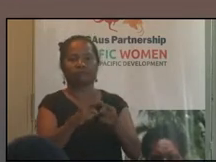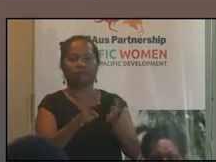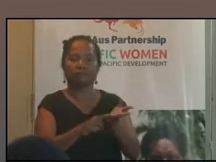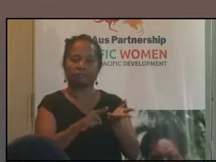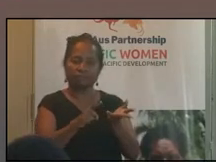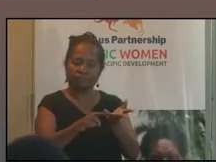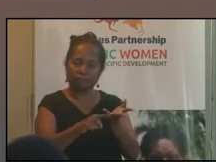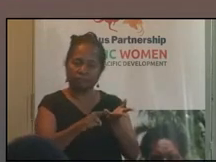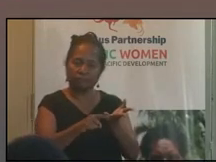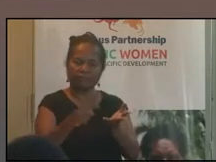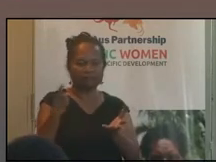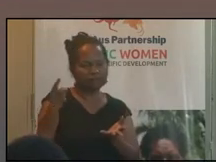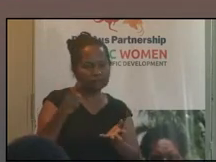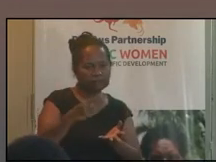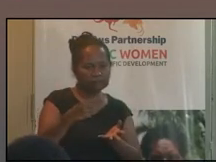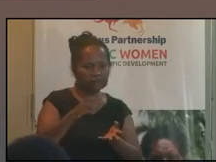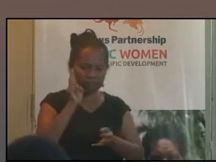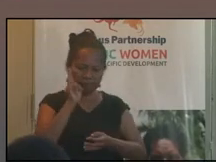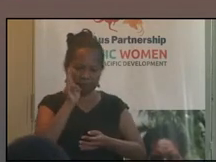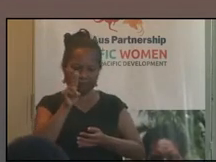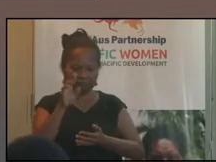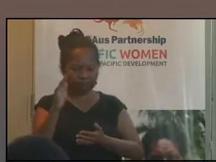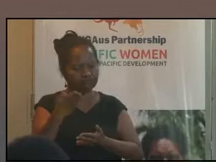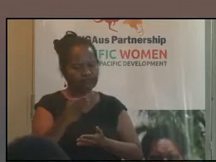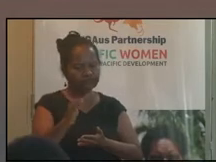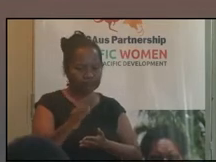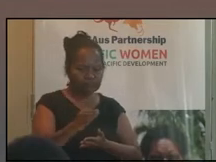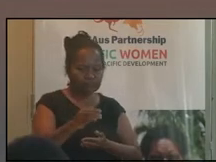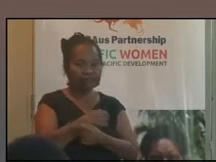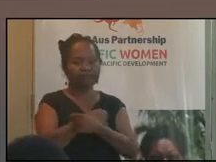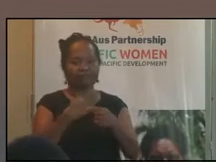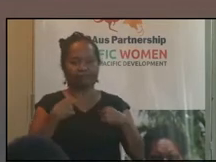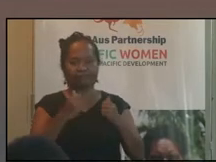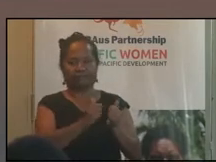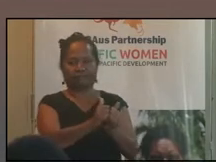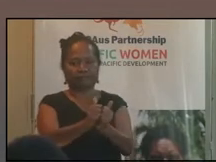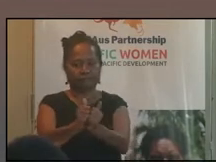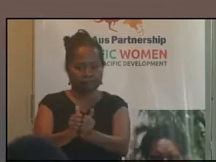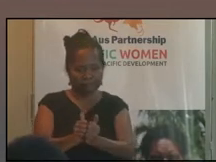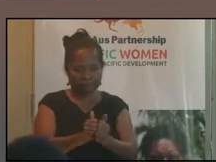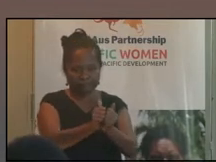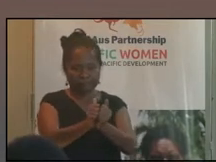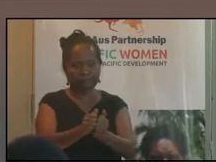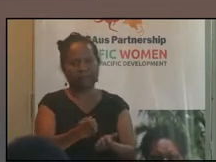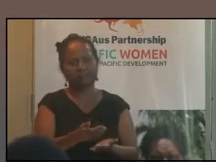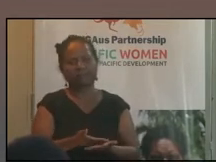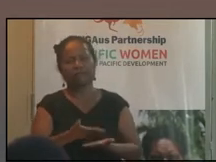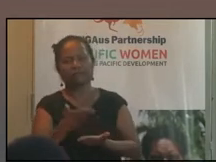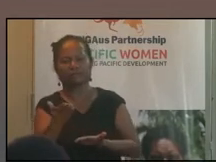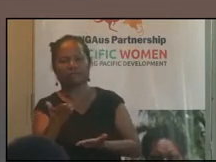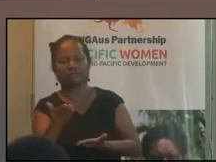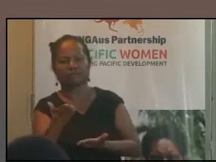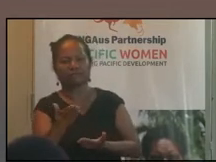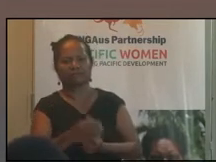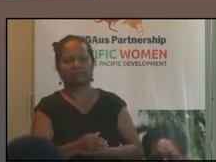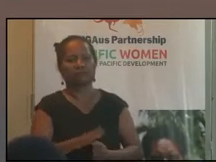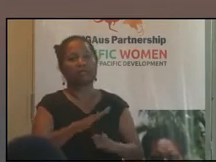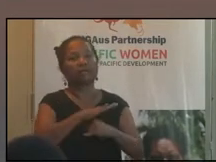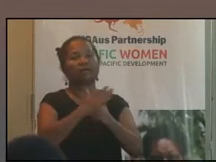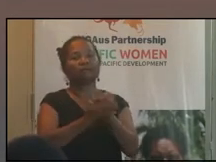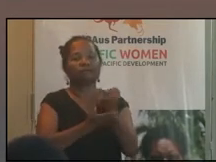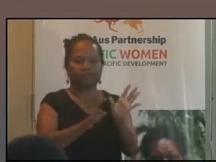across to the bureaucracy. We looked at it and we agreed, and we pushed it through the system. But last